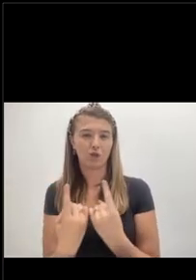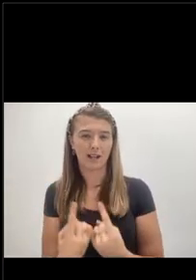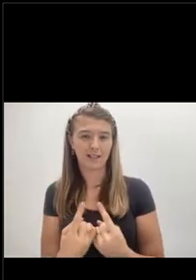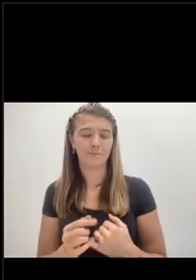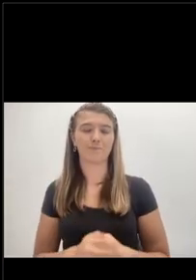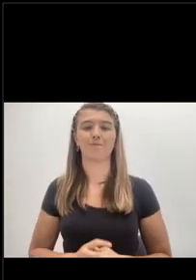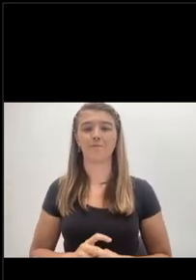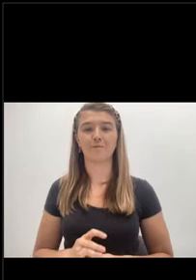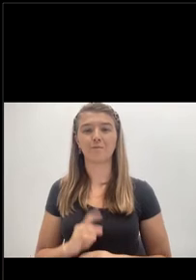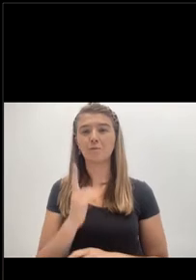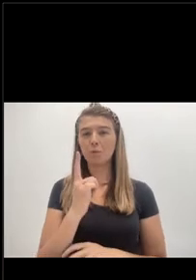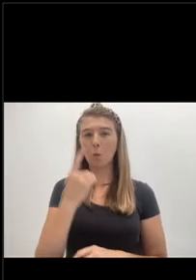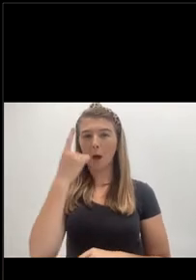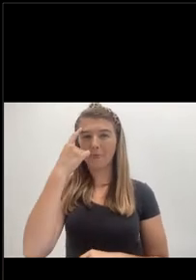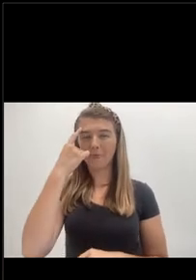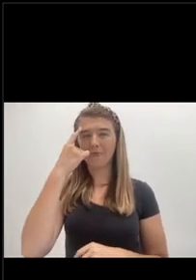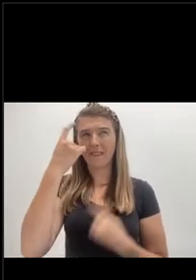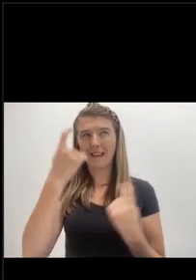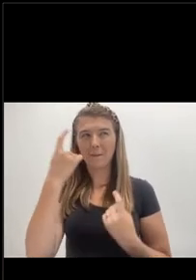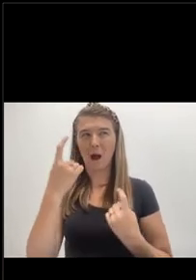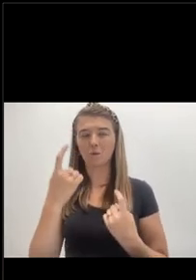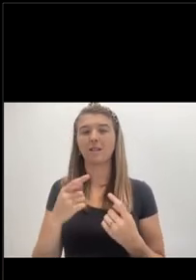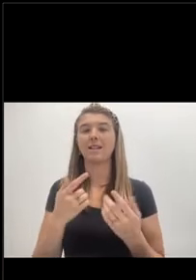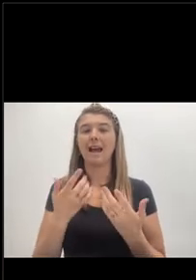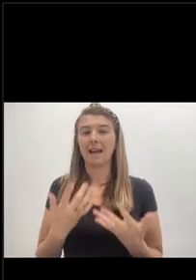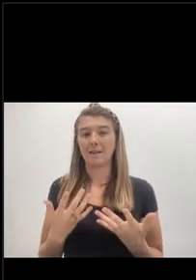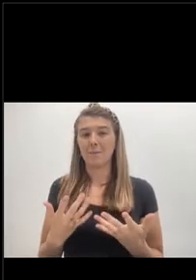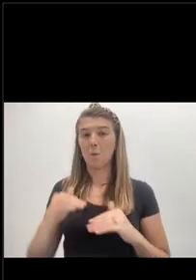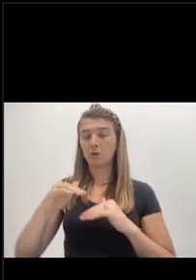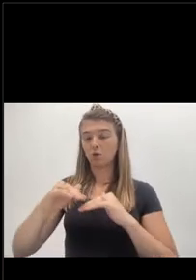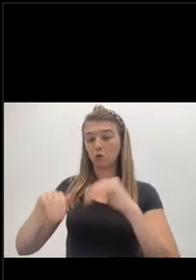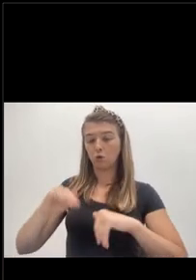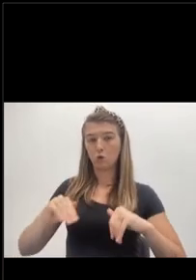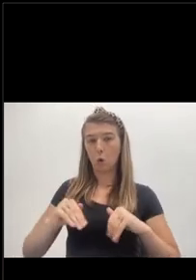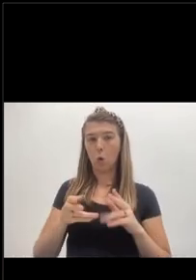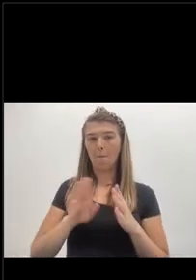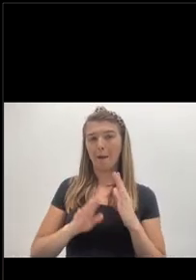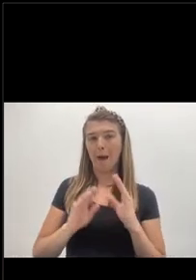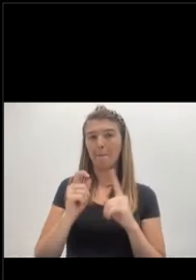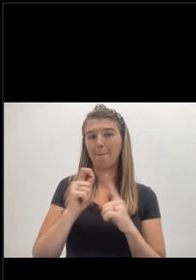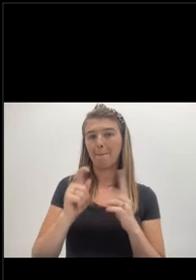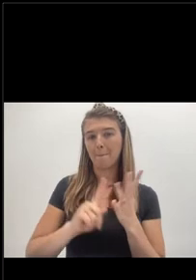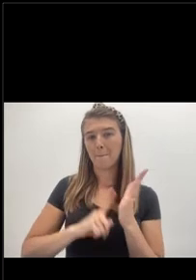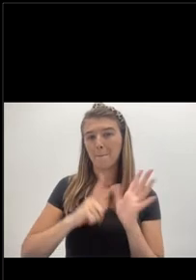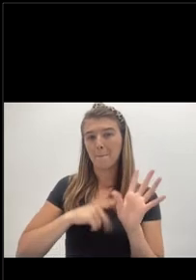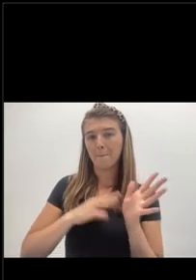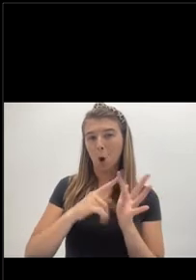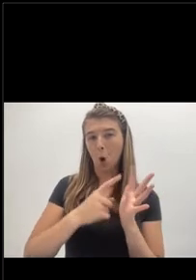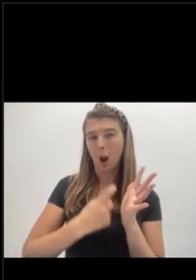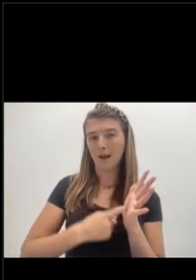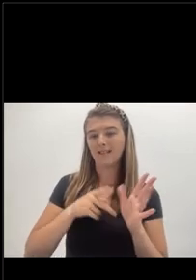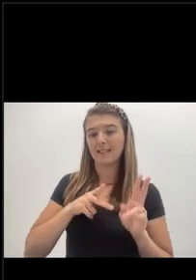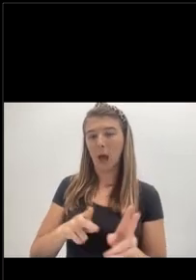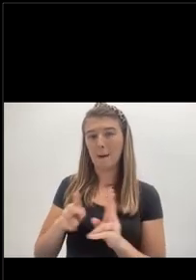that we currently sort by polymer type. And while that's fantastic, we have to understand the different uses of each of